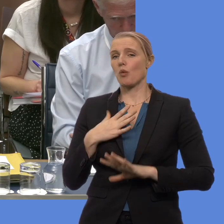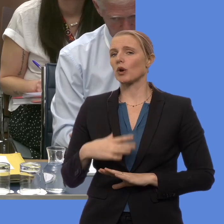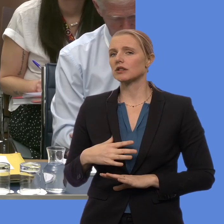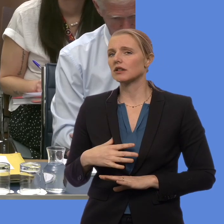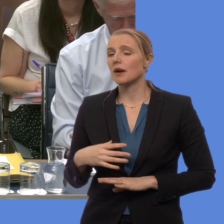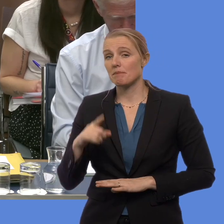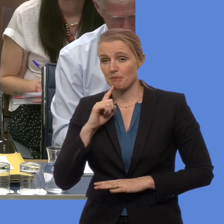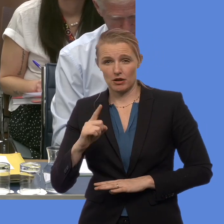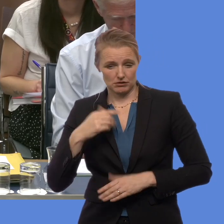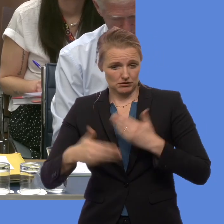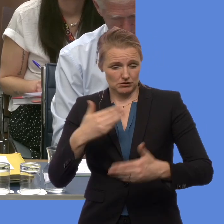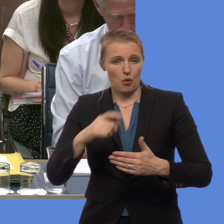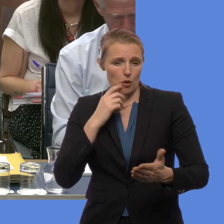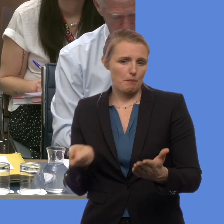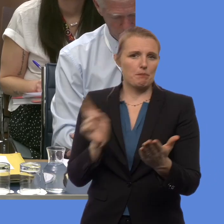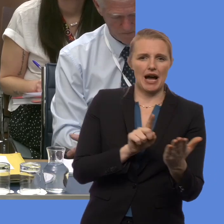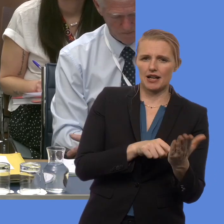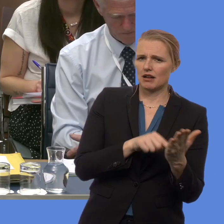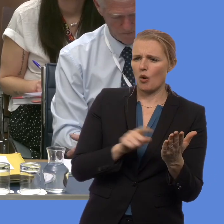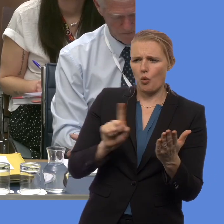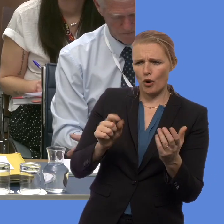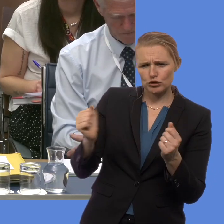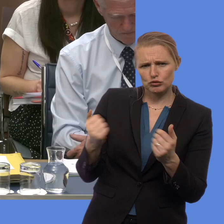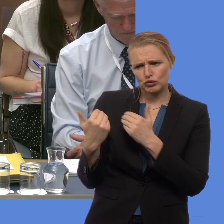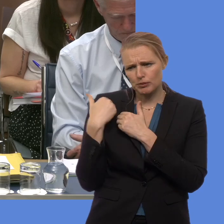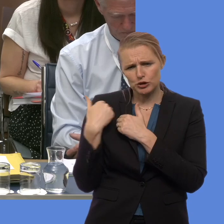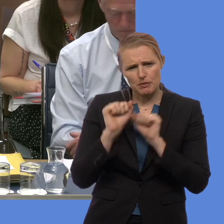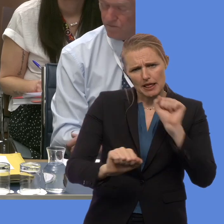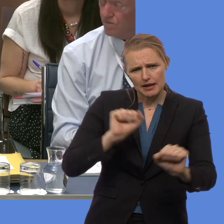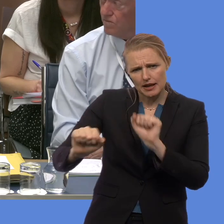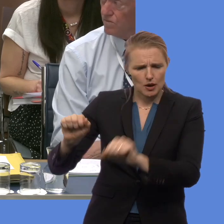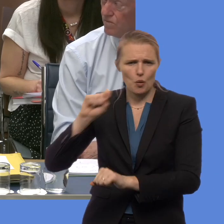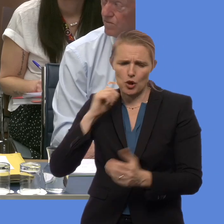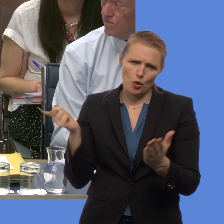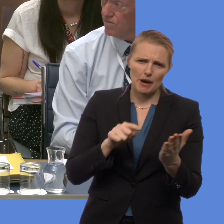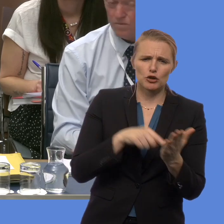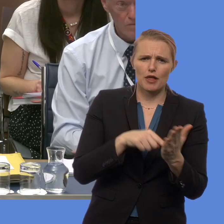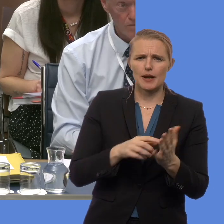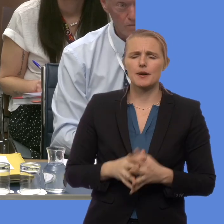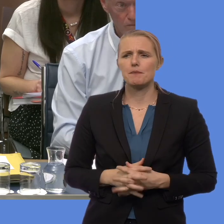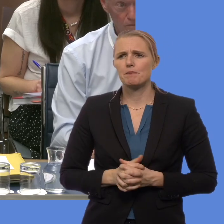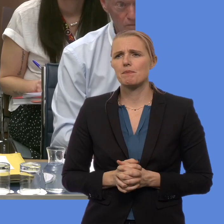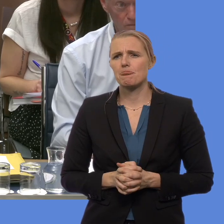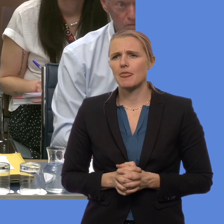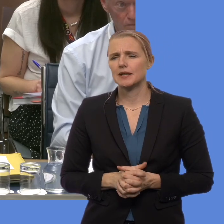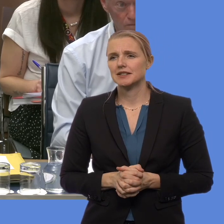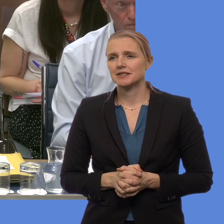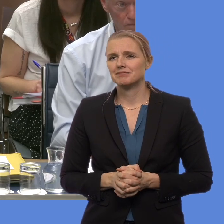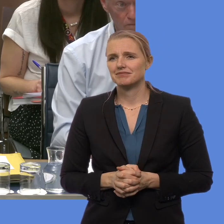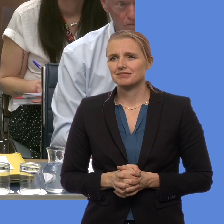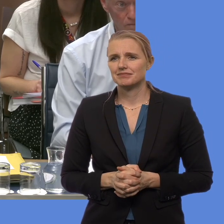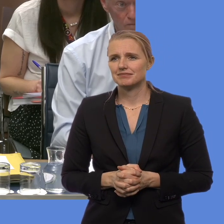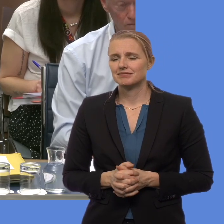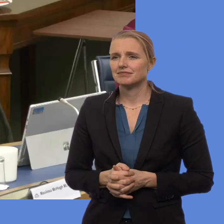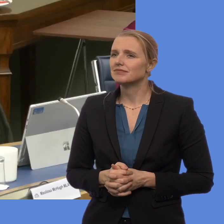return to this issue as we go through the committee stage and the clause by clause. I just hope that you will get the service that